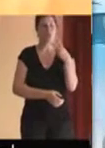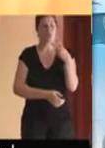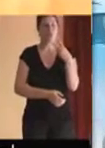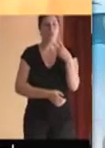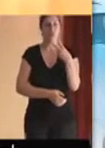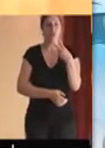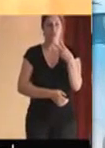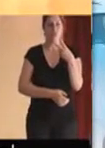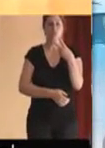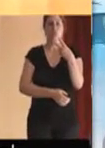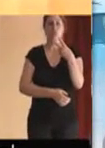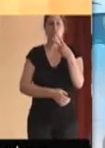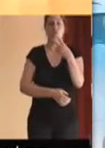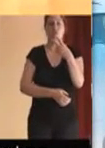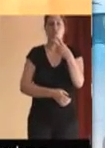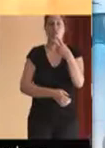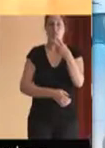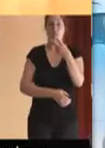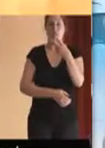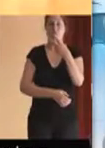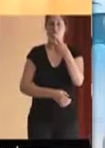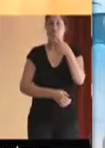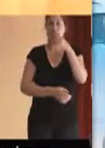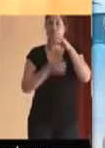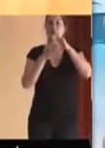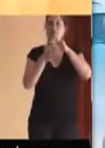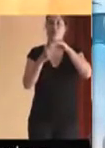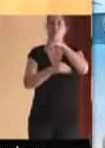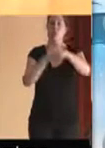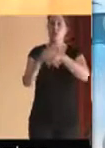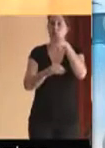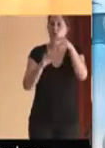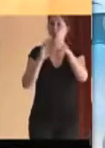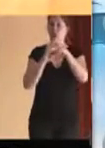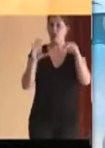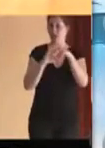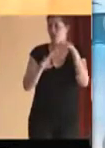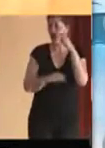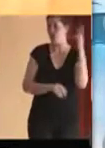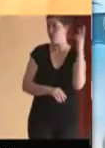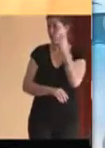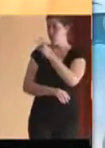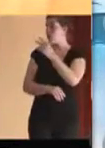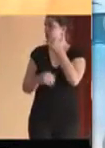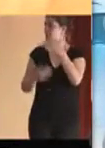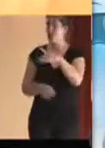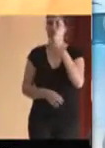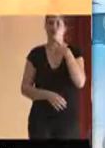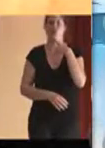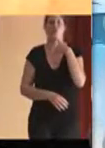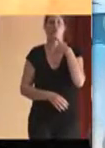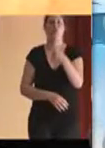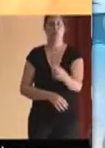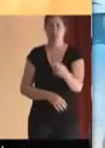also at the European level. And I have a couple of questions. The video processing, I understand that it's a